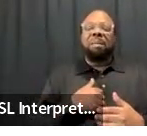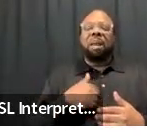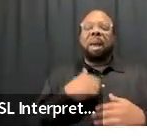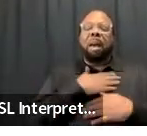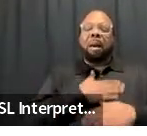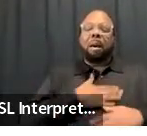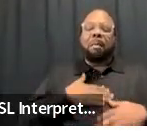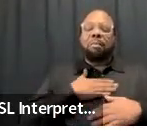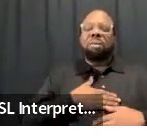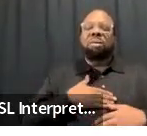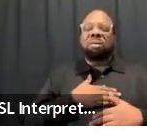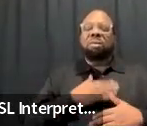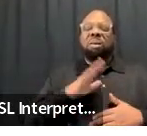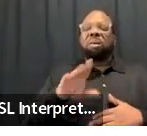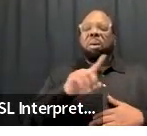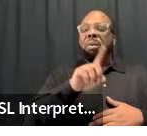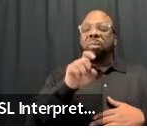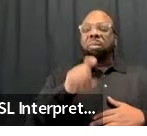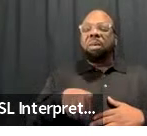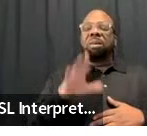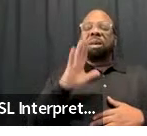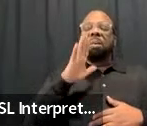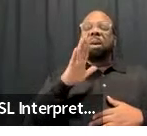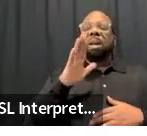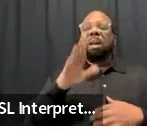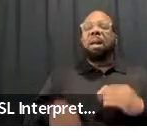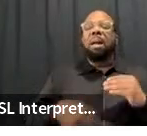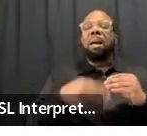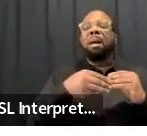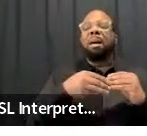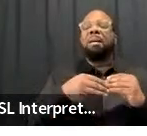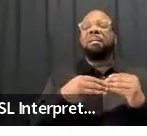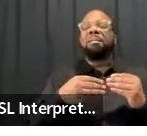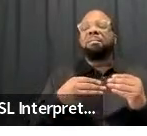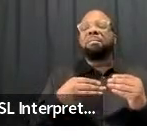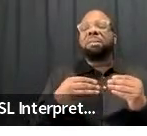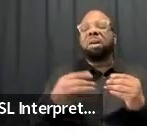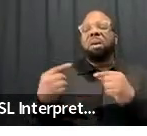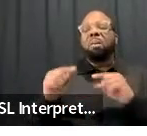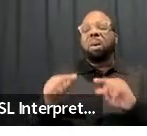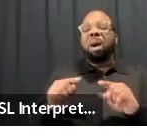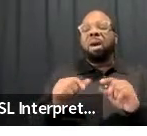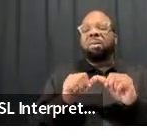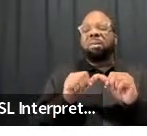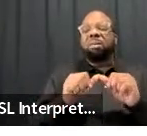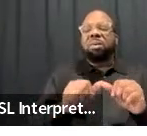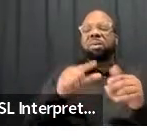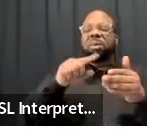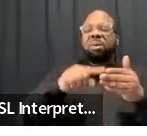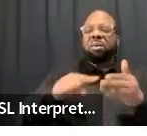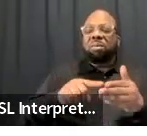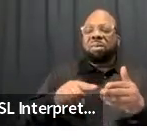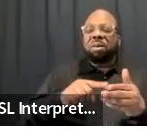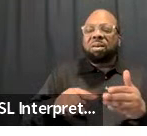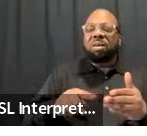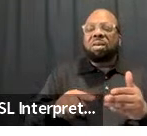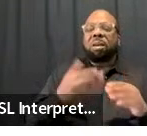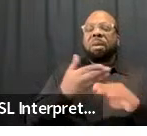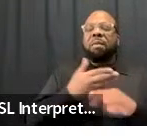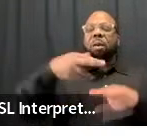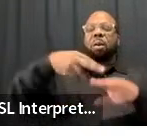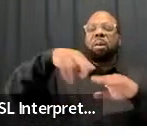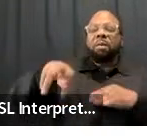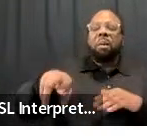Appreciate you bringing that up, and that's definitely something that we'll include as we continue to research this and bring it closer to referral.